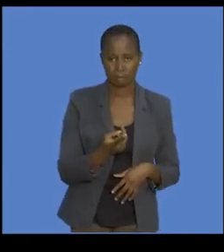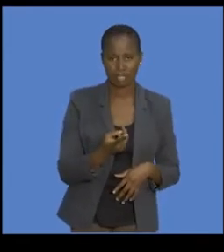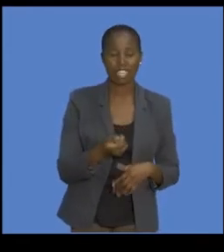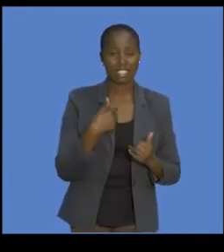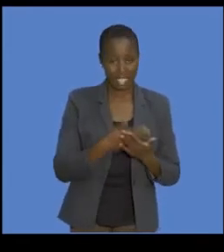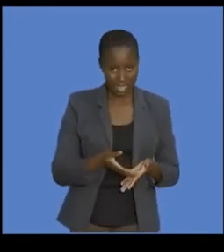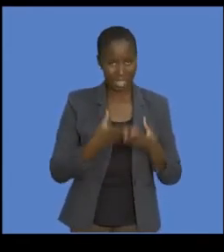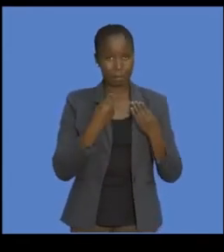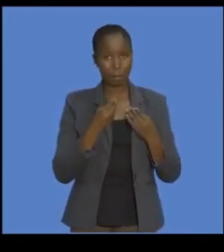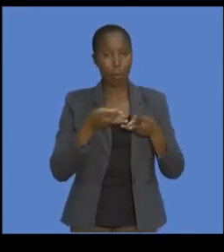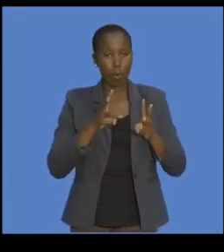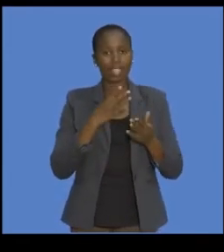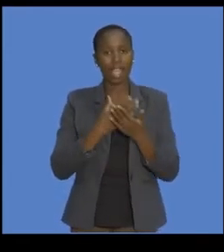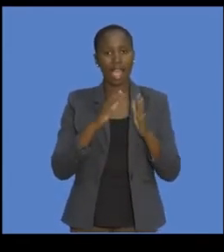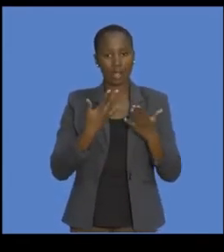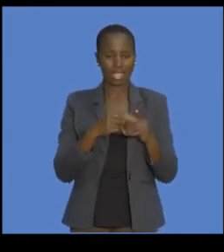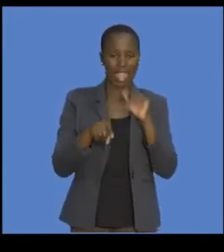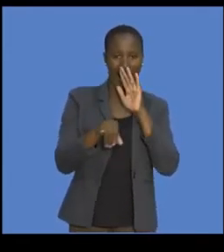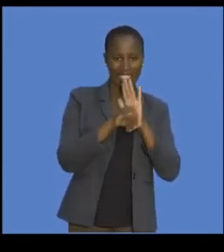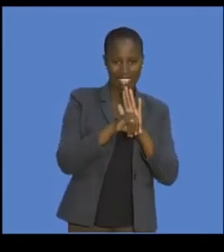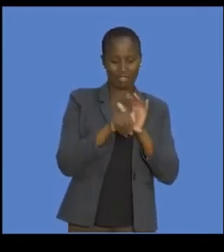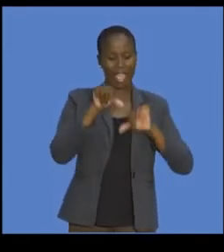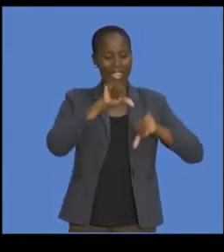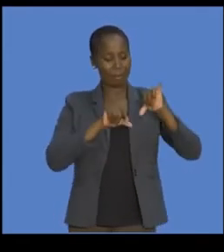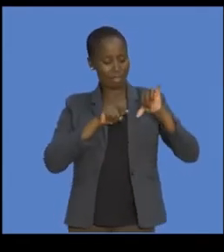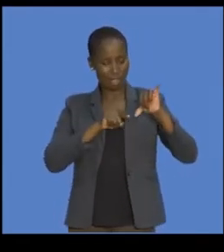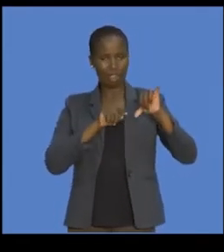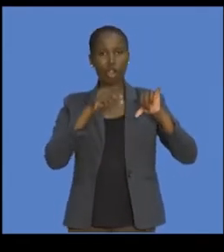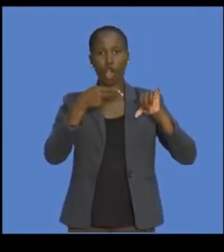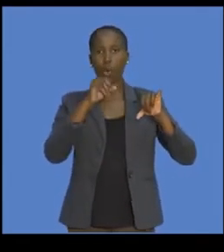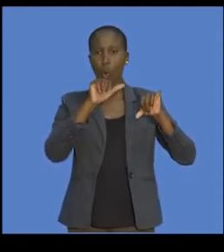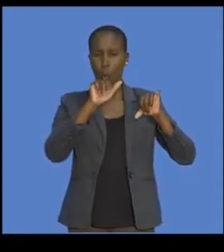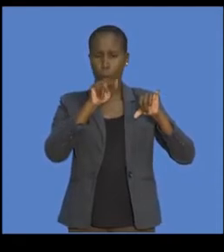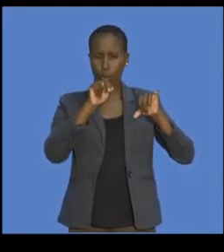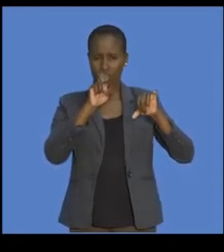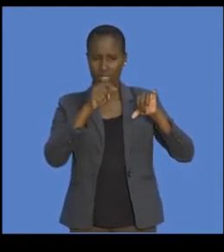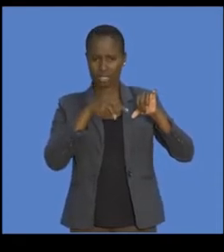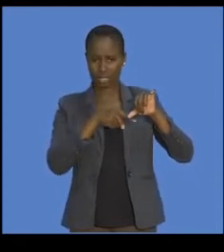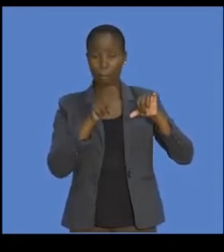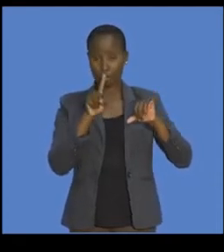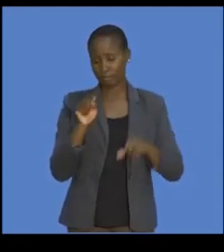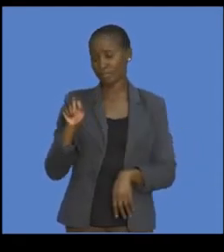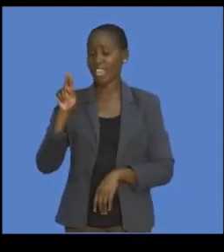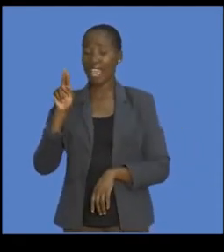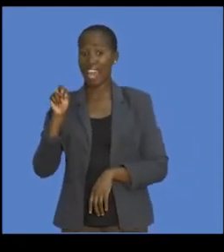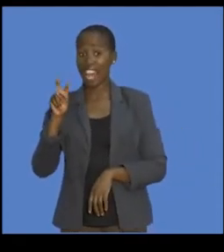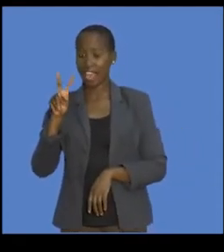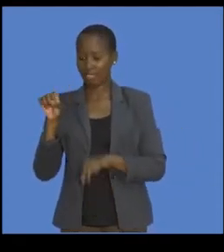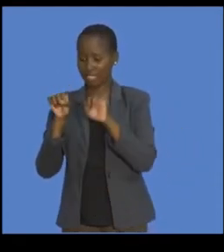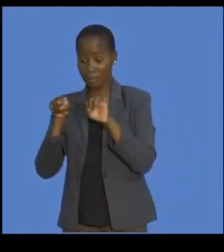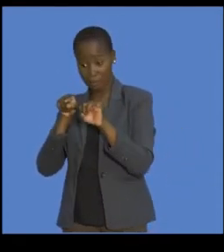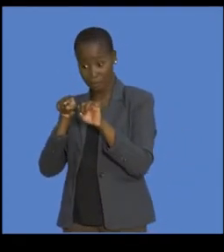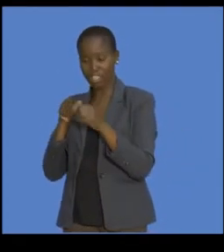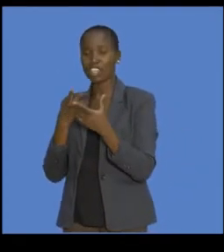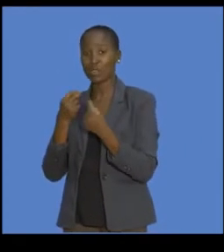identify hormones. However, your nervous system sends impulses via neurons, and